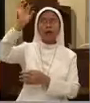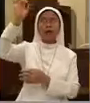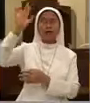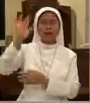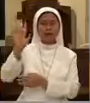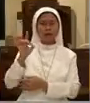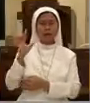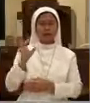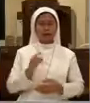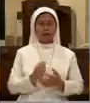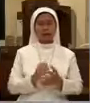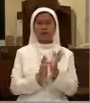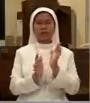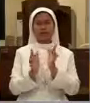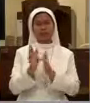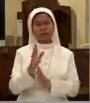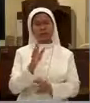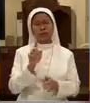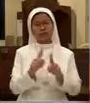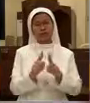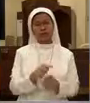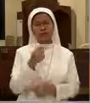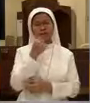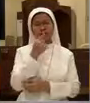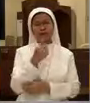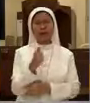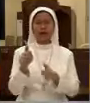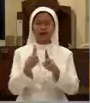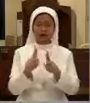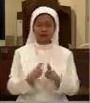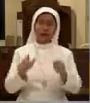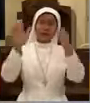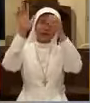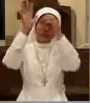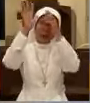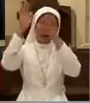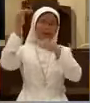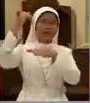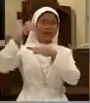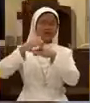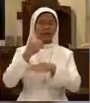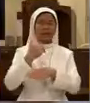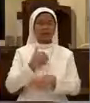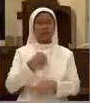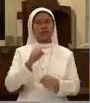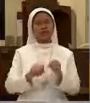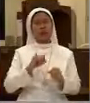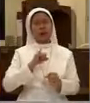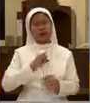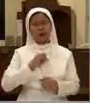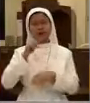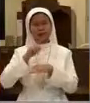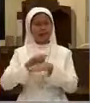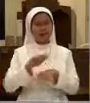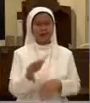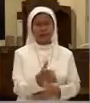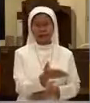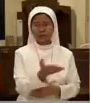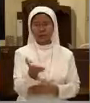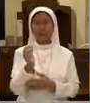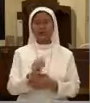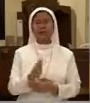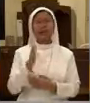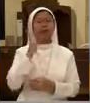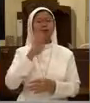mission. Jesus says, as the Father has sent me, so I send you. My dear brothers